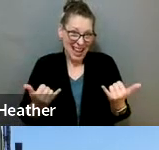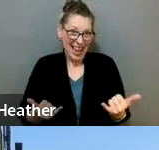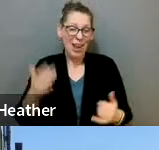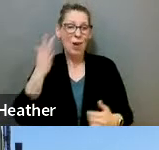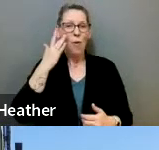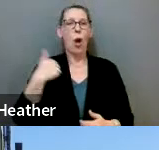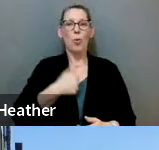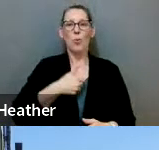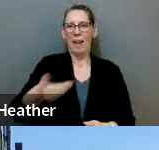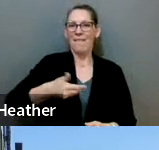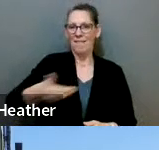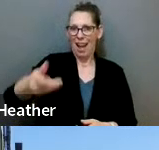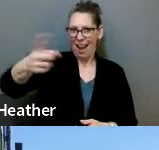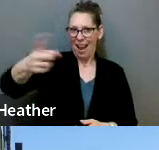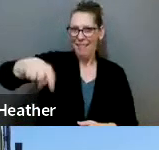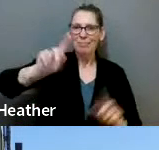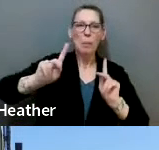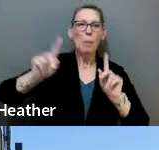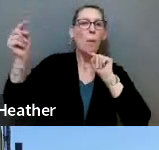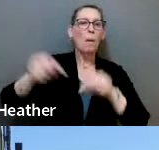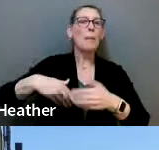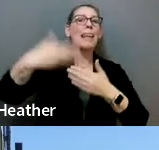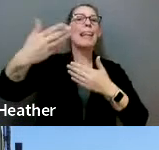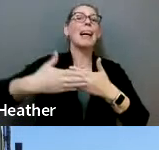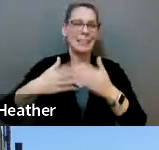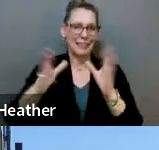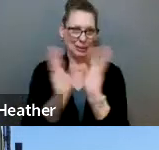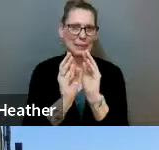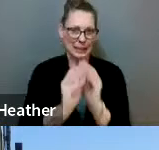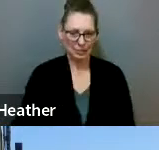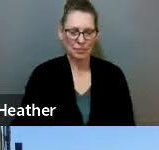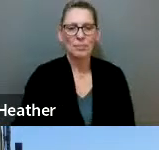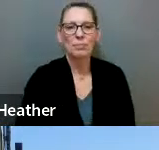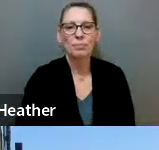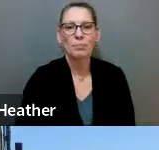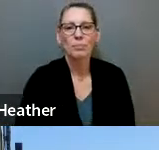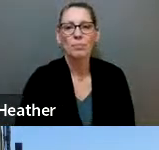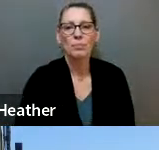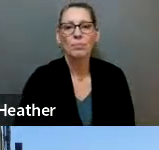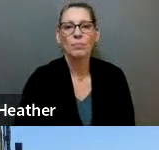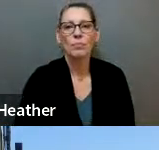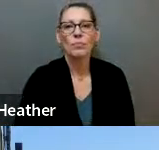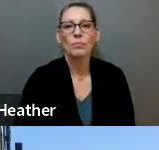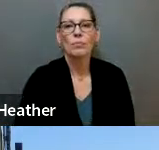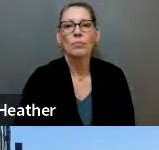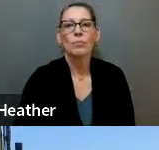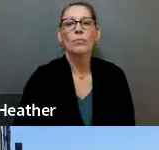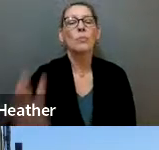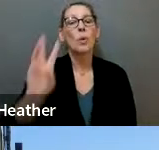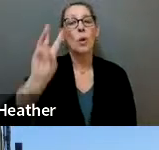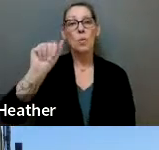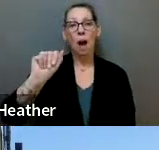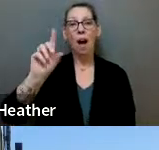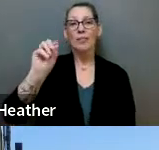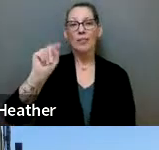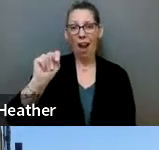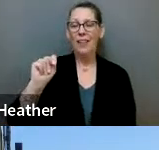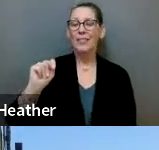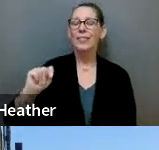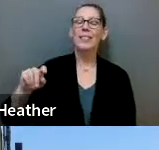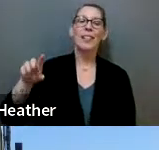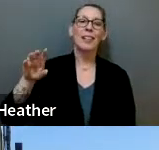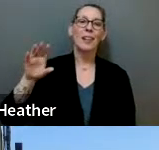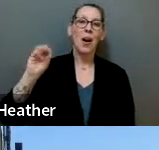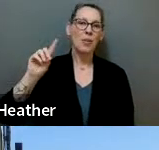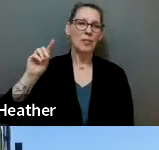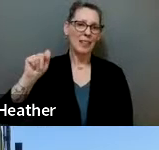inviting folks to the next meeting. So the WashDOT and ODOT, we do not set the toll rates. The